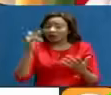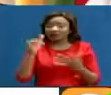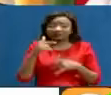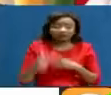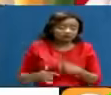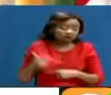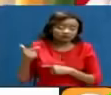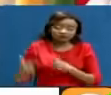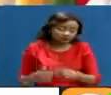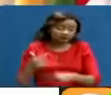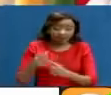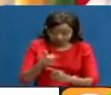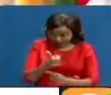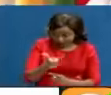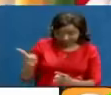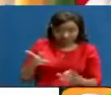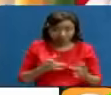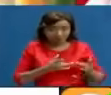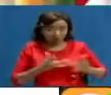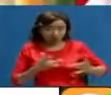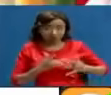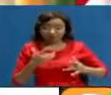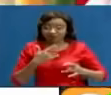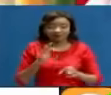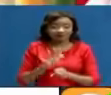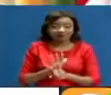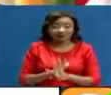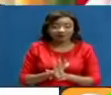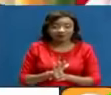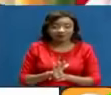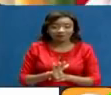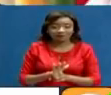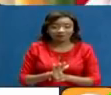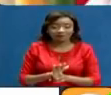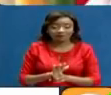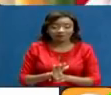in sight. That is their concern. That's the concern of many people.